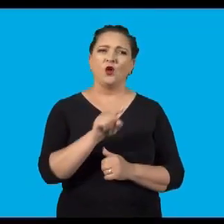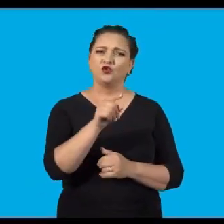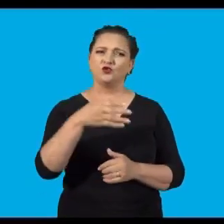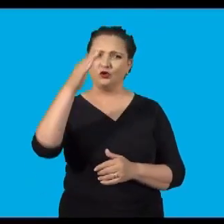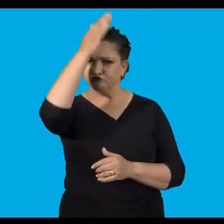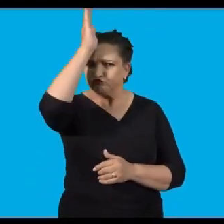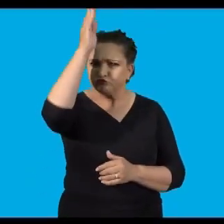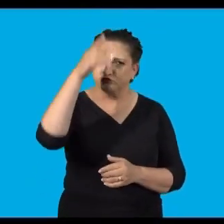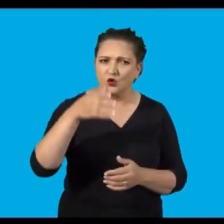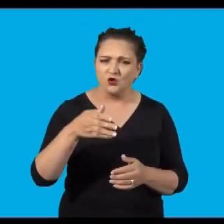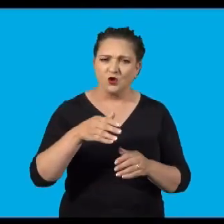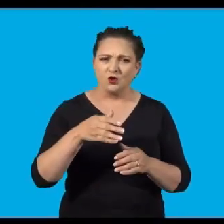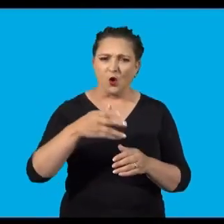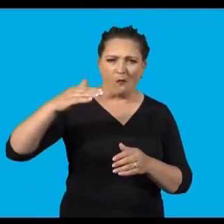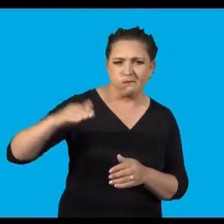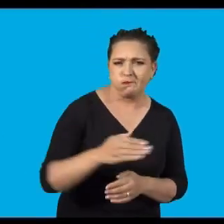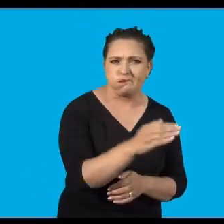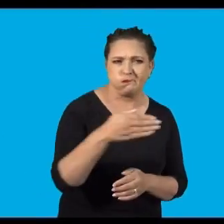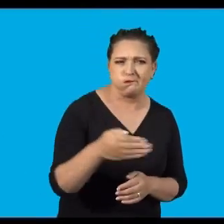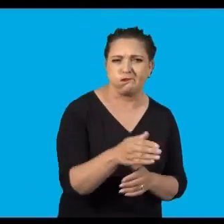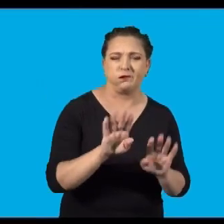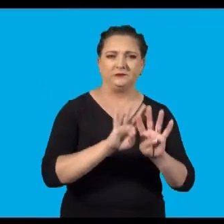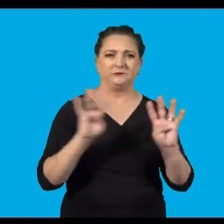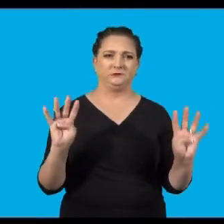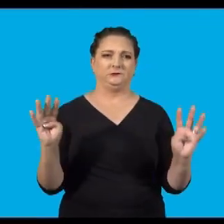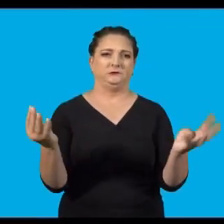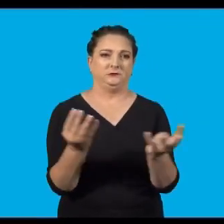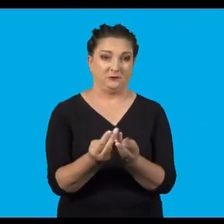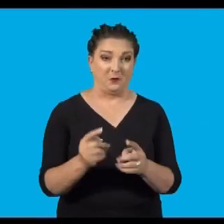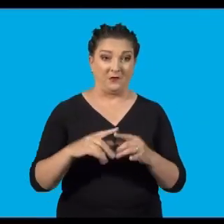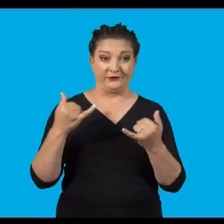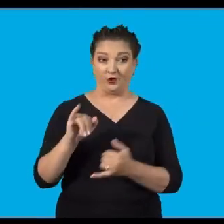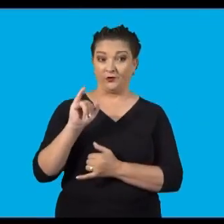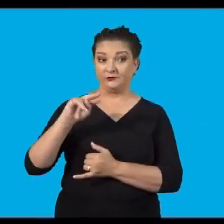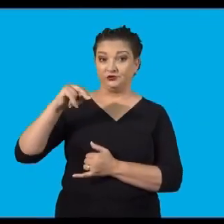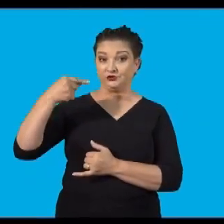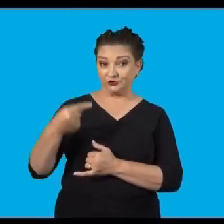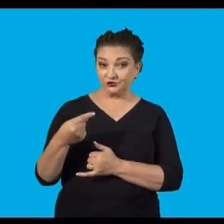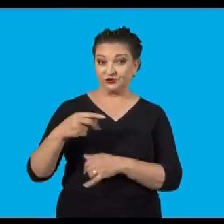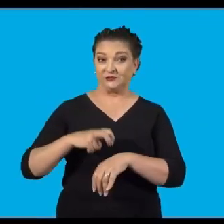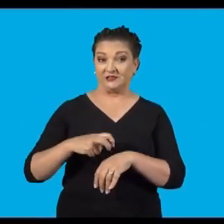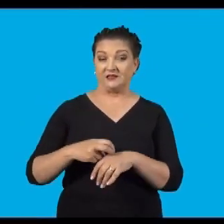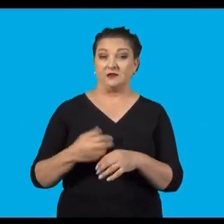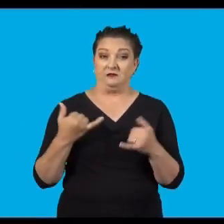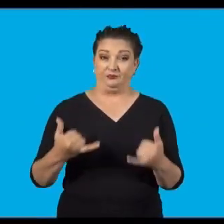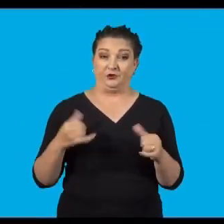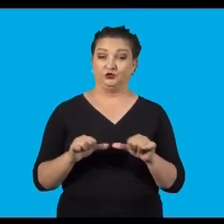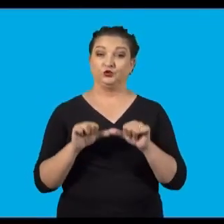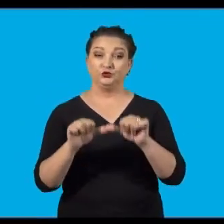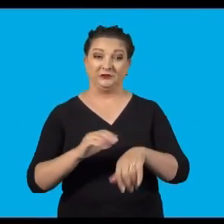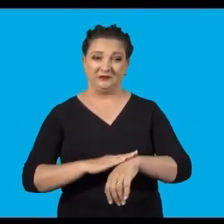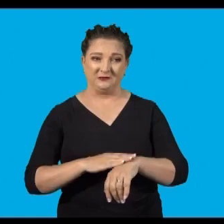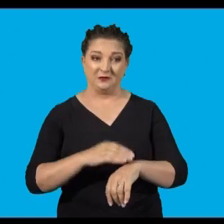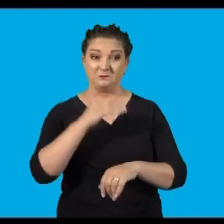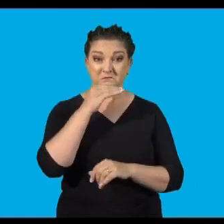present continuous tense. Now, remember what we said with the continuous tense? We need an ing ending to the verb. So let's look at